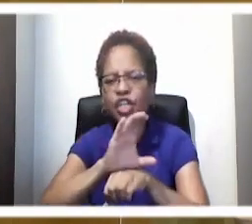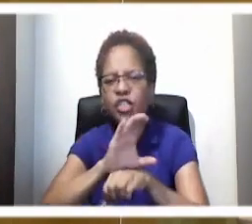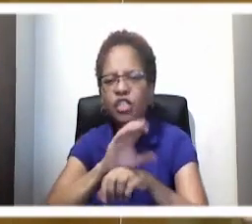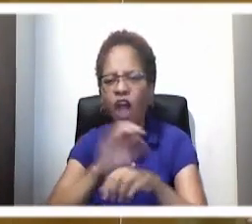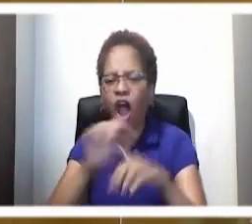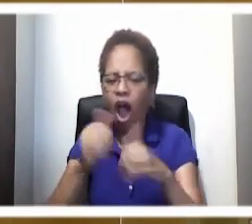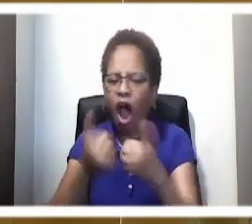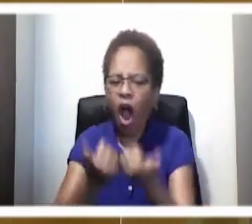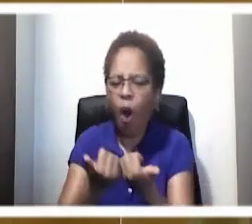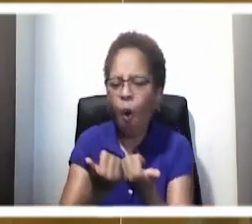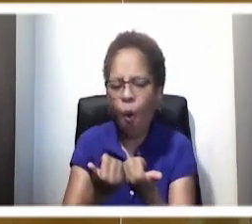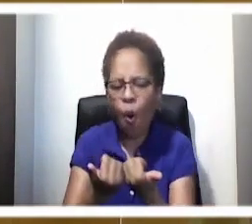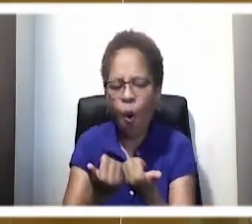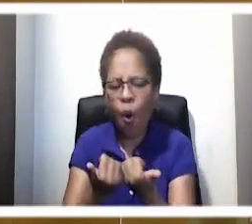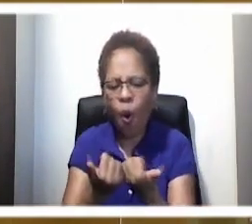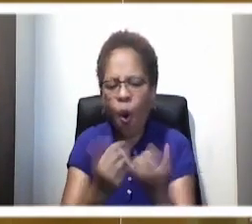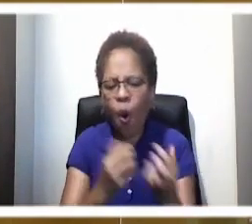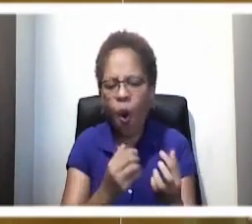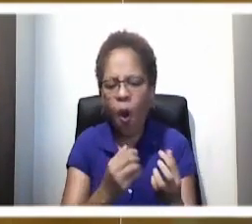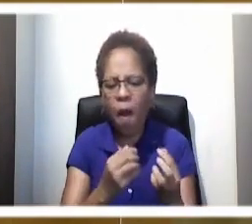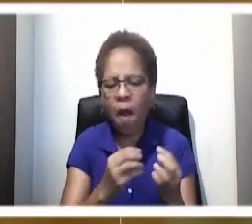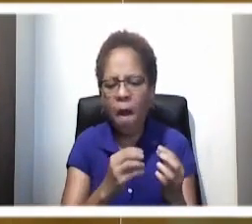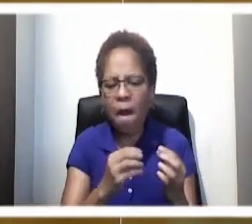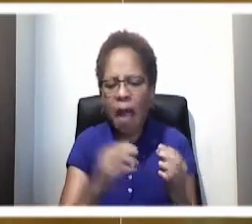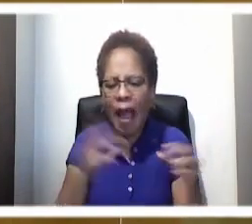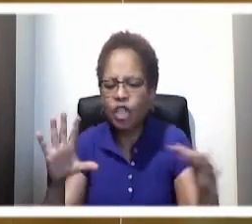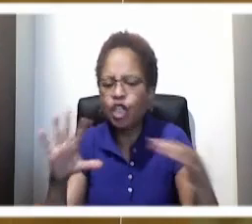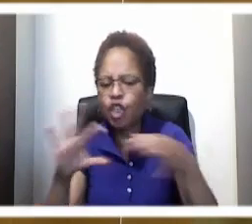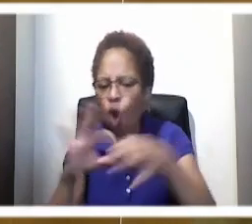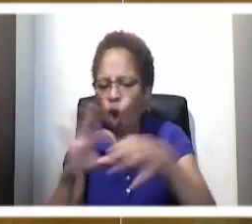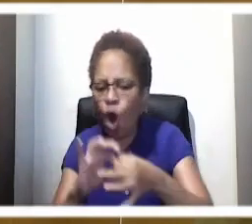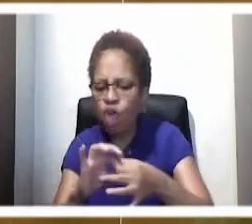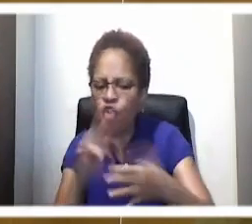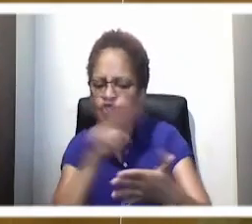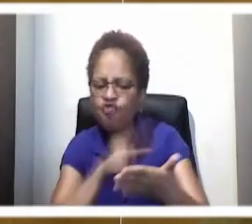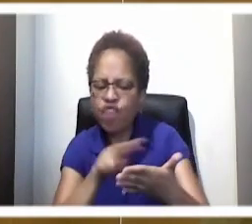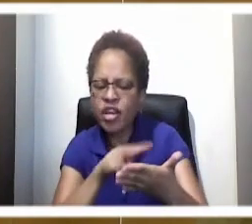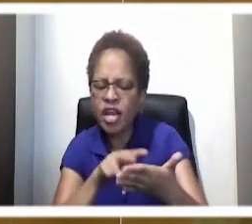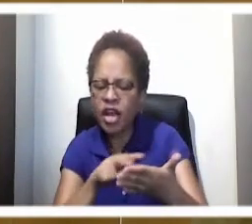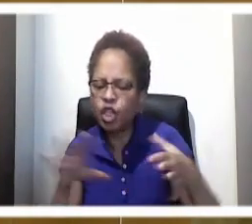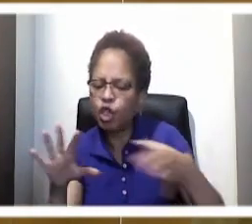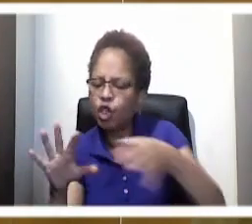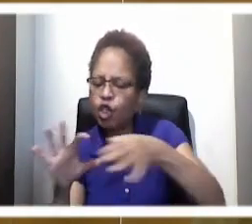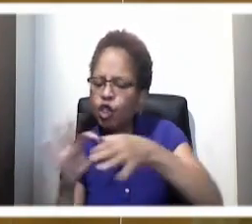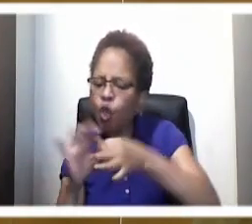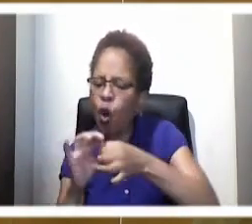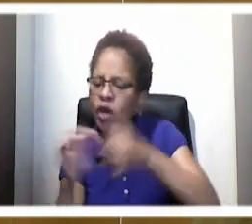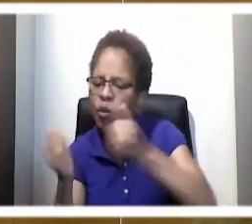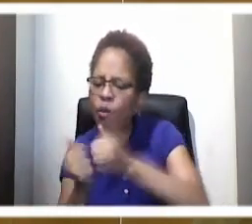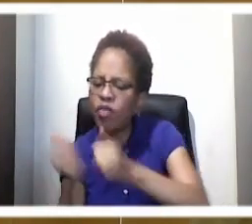We need to nourish our faith in this moment.